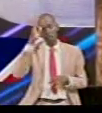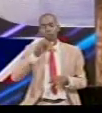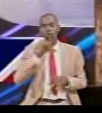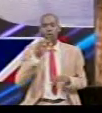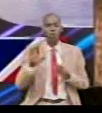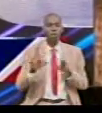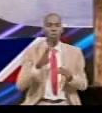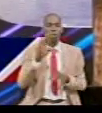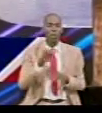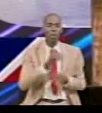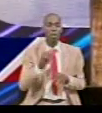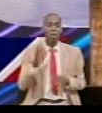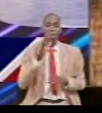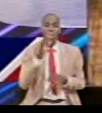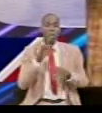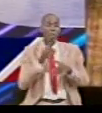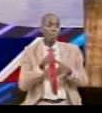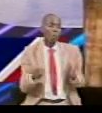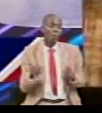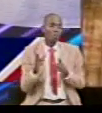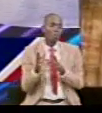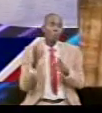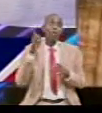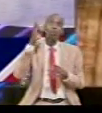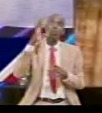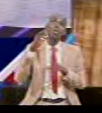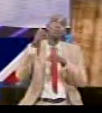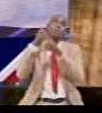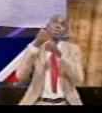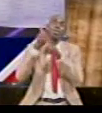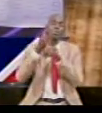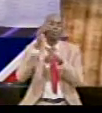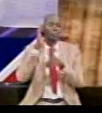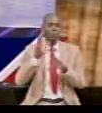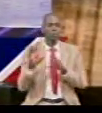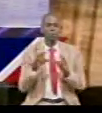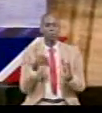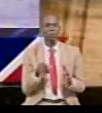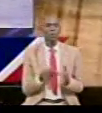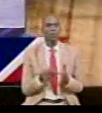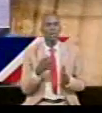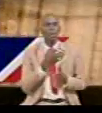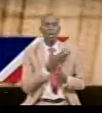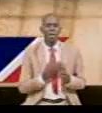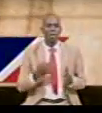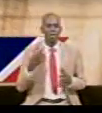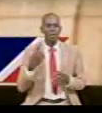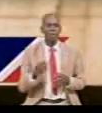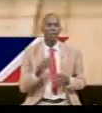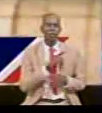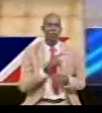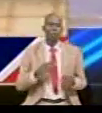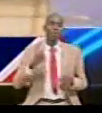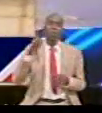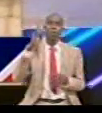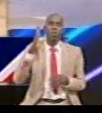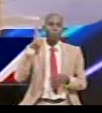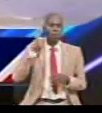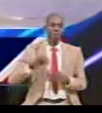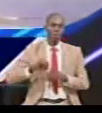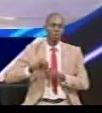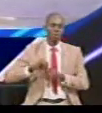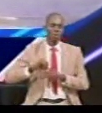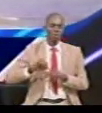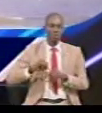It is God himself that will do this. And the Lord thy God will circumcise thine heart and the heart of thy